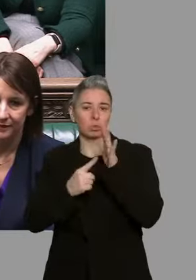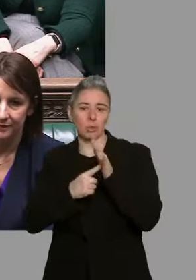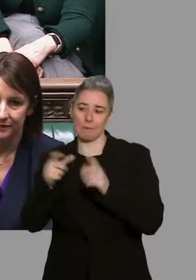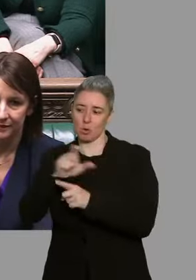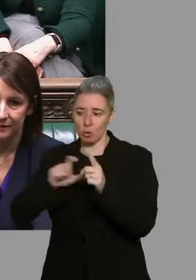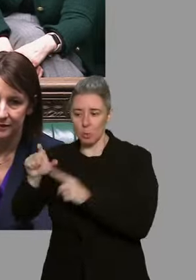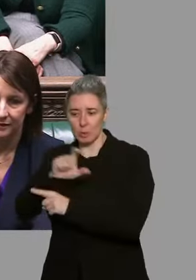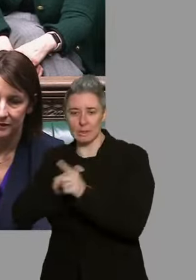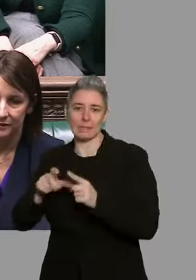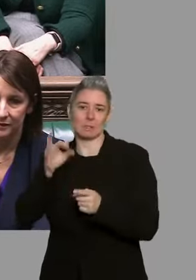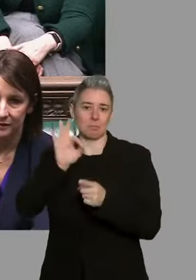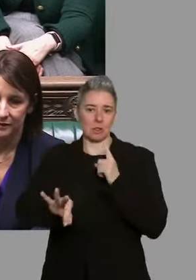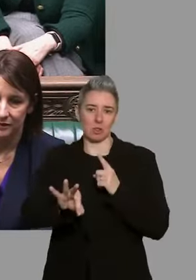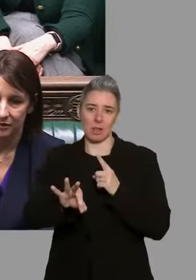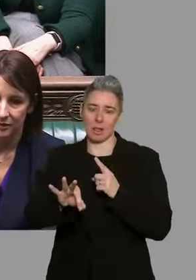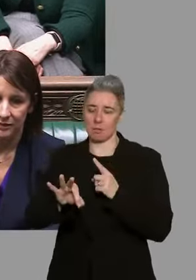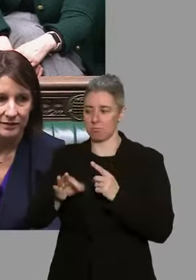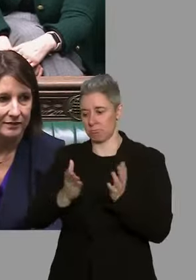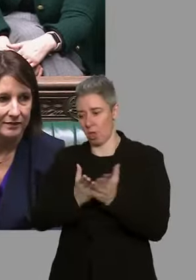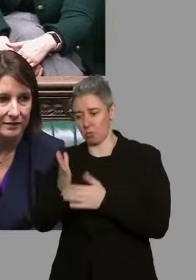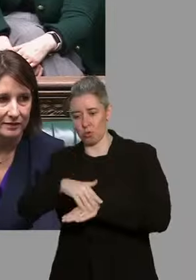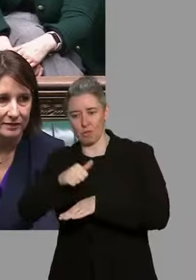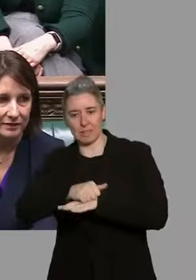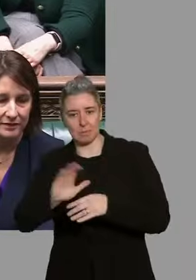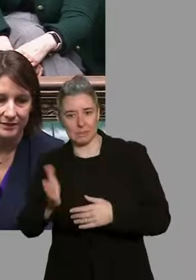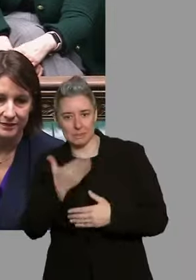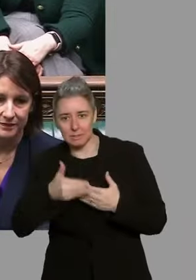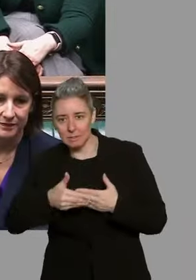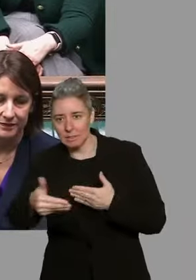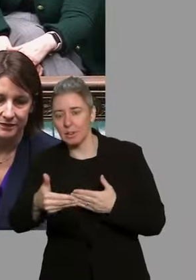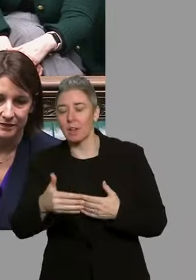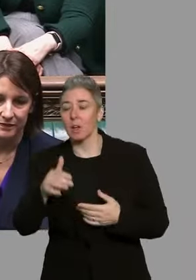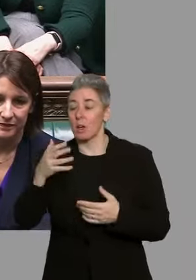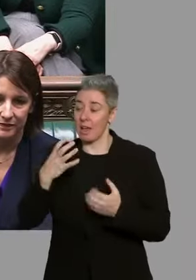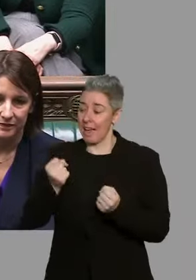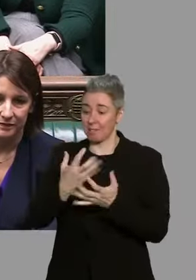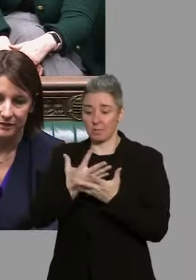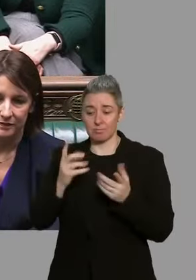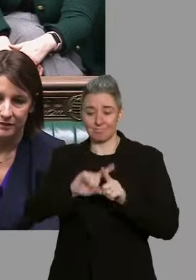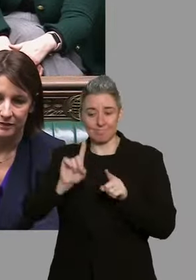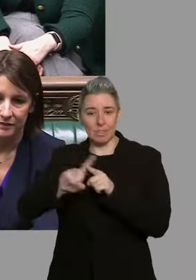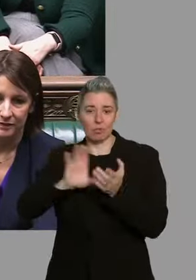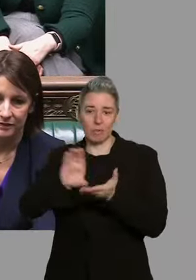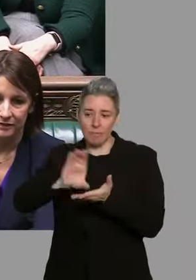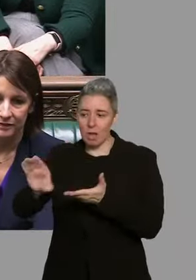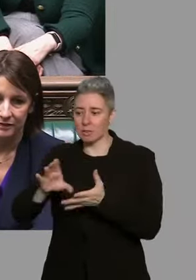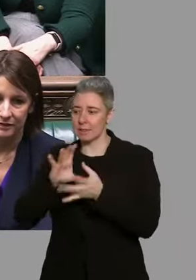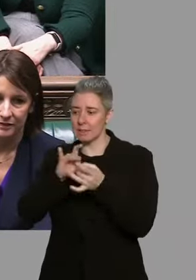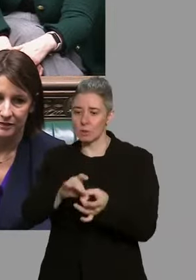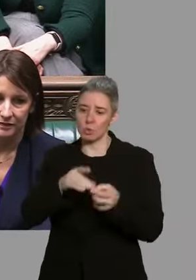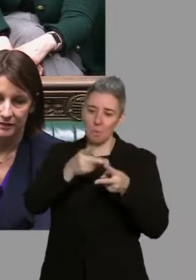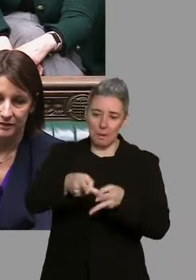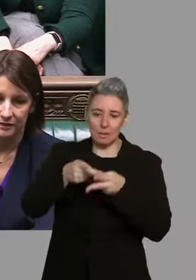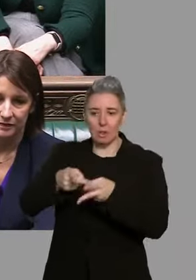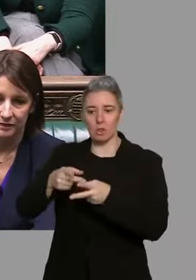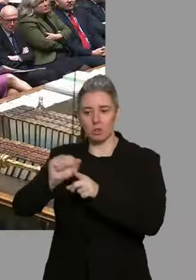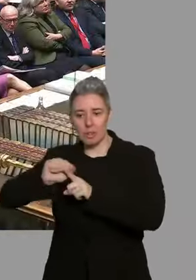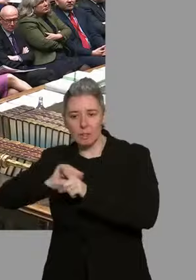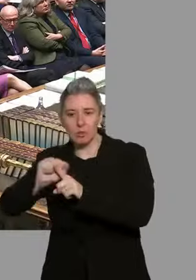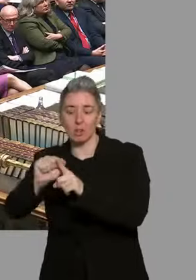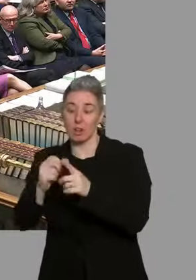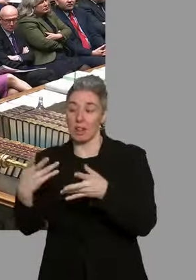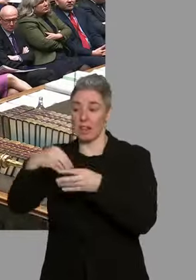are a wide range of funds available for maintenance and restoration, including the National Lottery Heritage Fund's Places of Worship